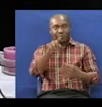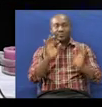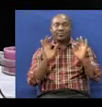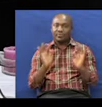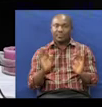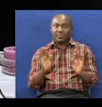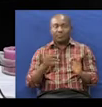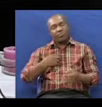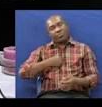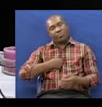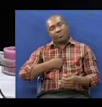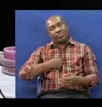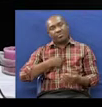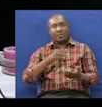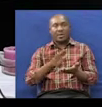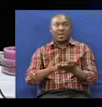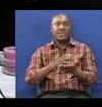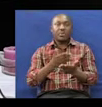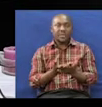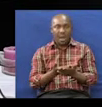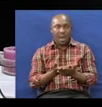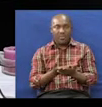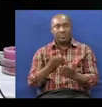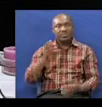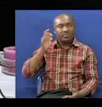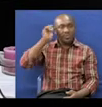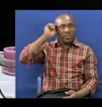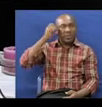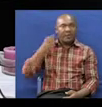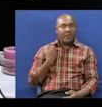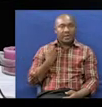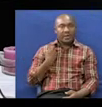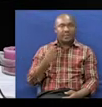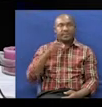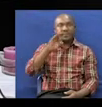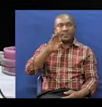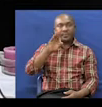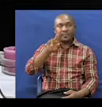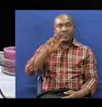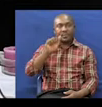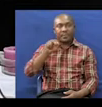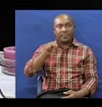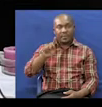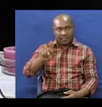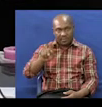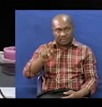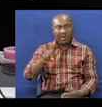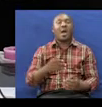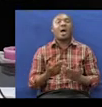my name is Madam Catherine Shirima, a teacher of chemistry. Today we'll learn